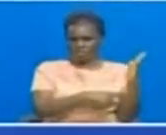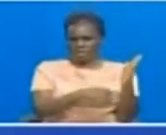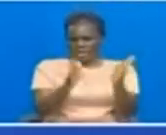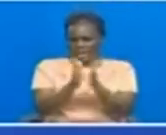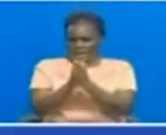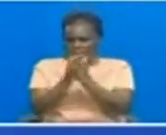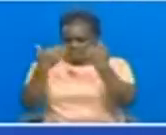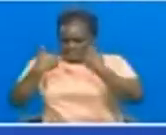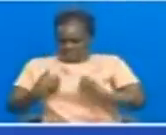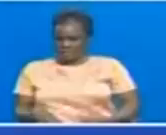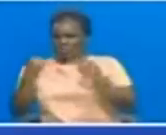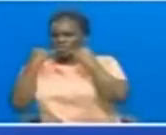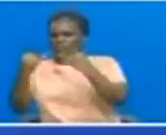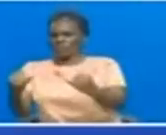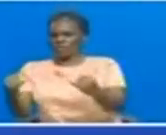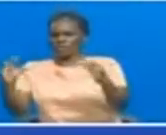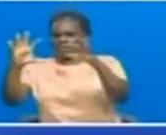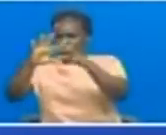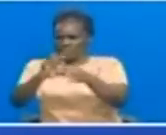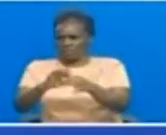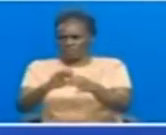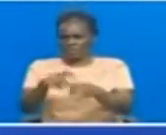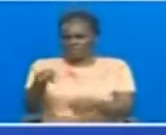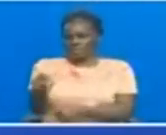personal identifiable information together with your bio